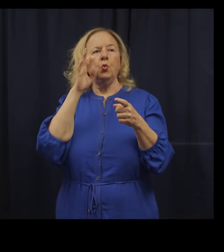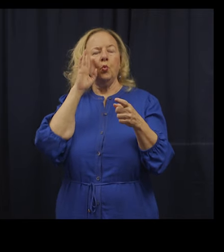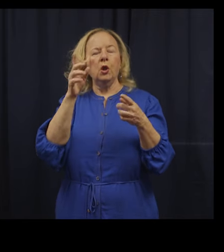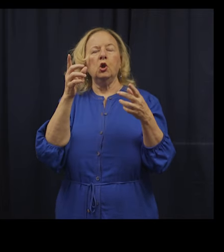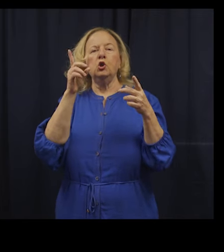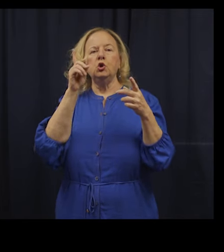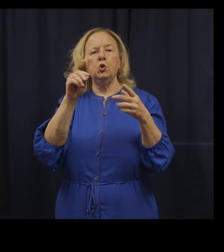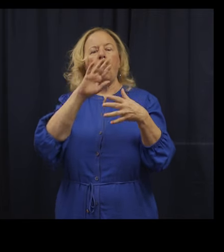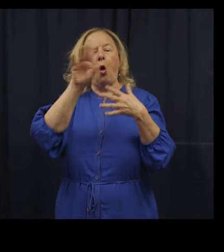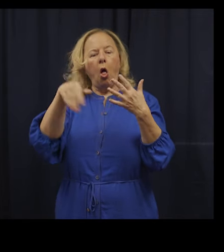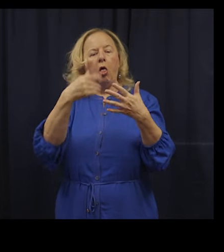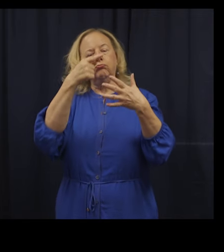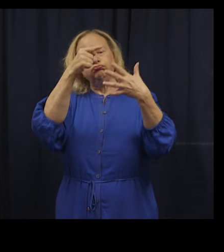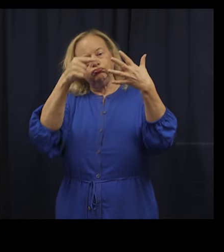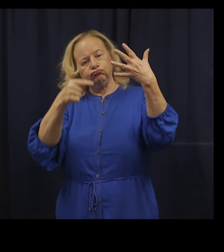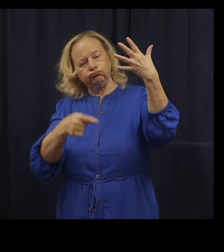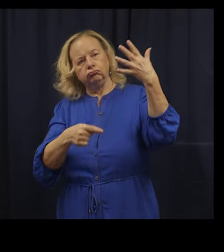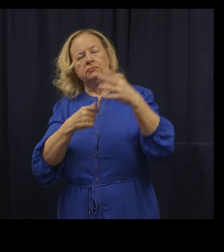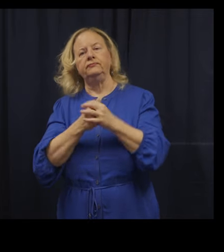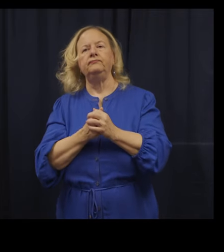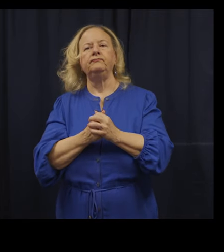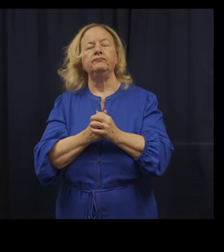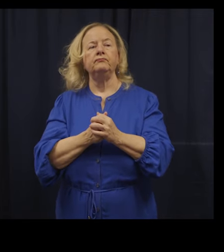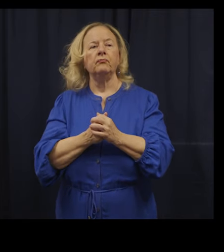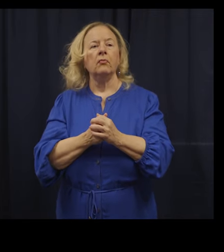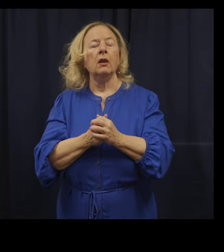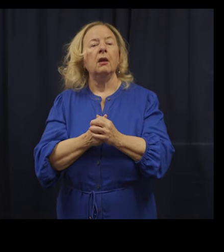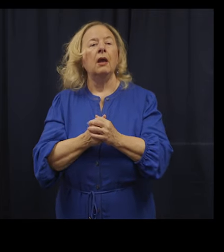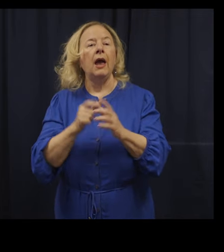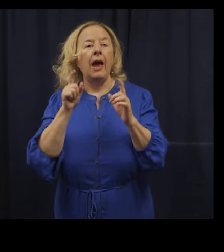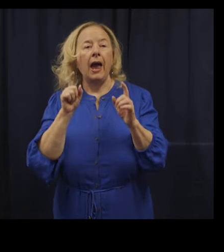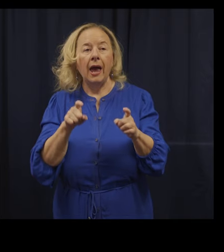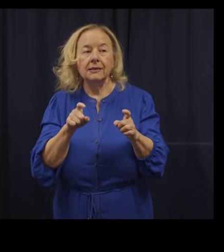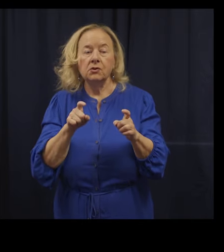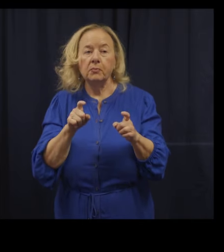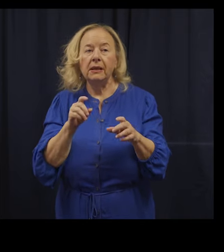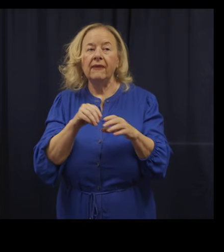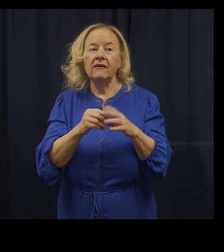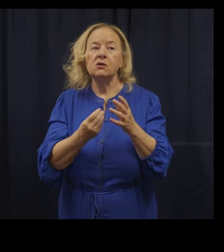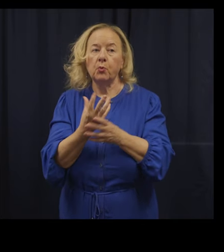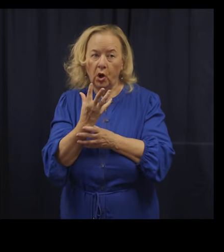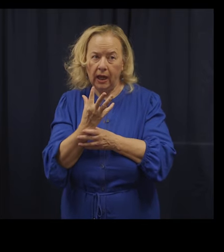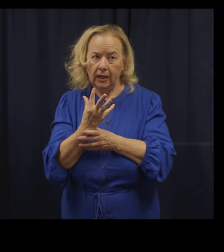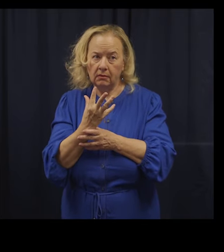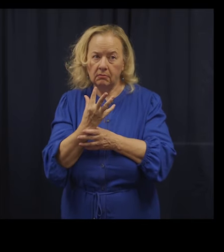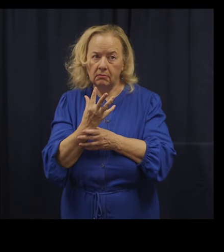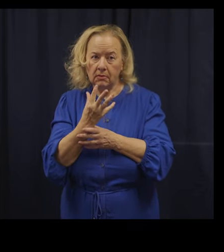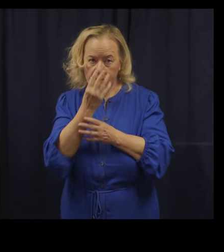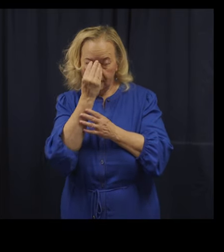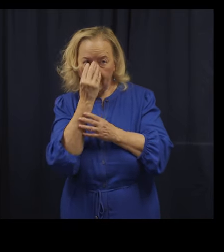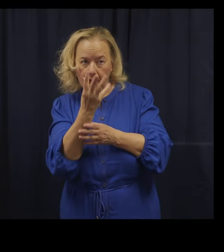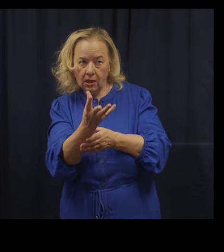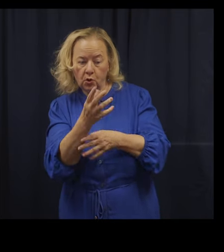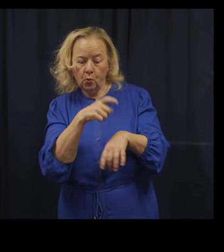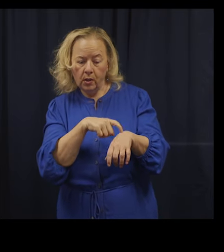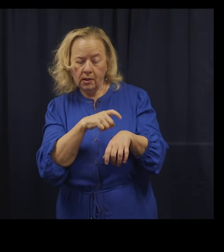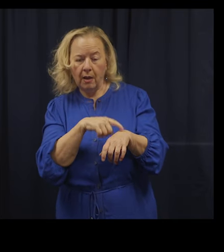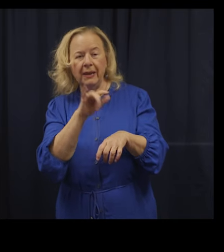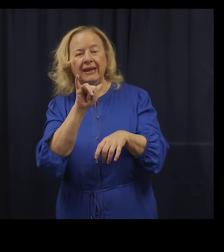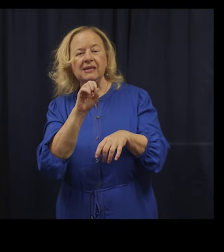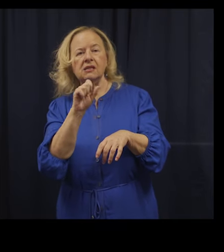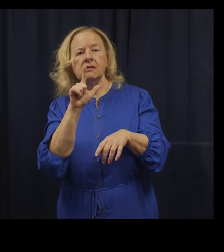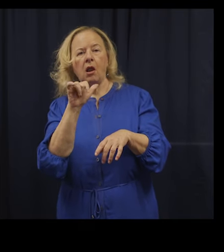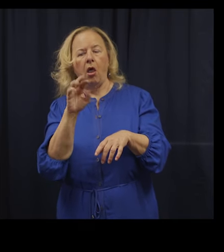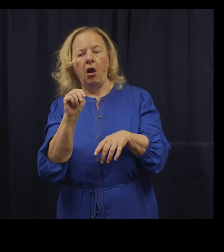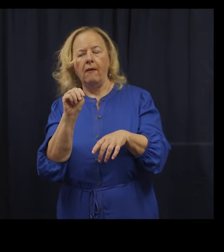keep it. A couple things I want to bring up here. Again, it has to be kept in the spring. This is telling you, see, in Islam, they only go